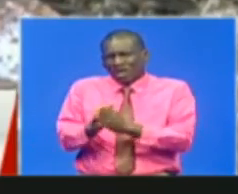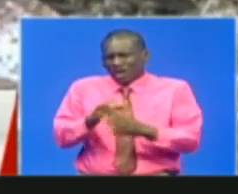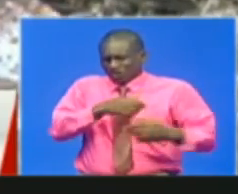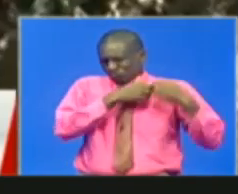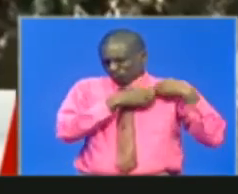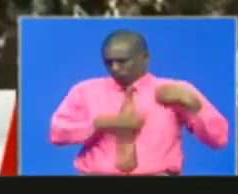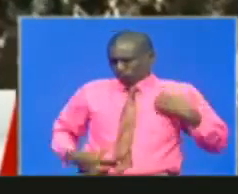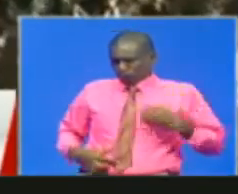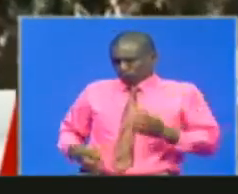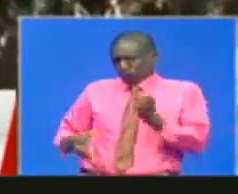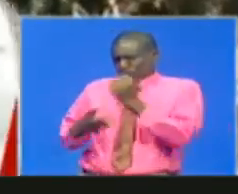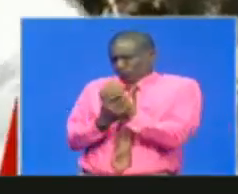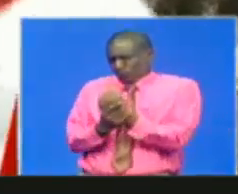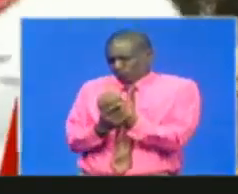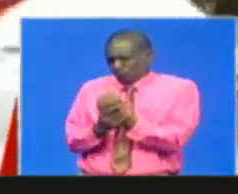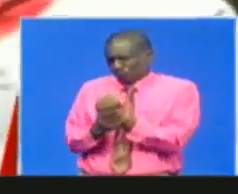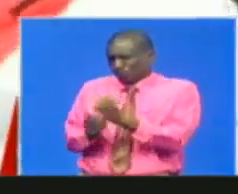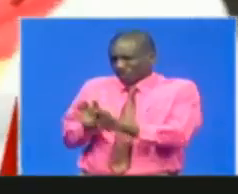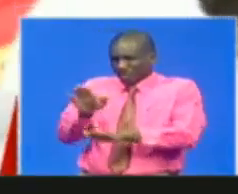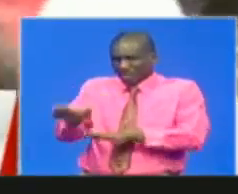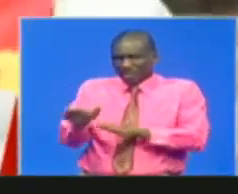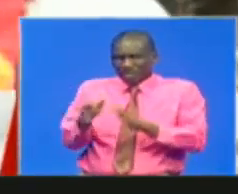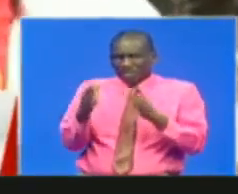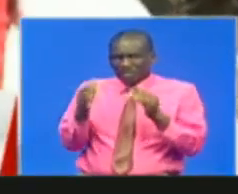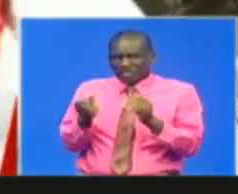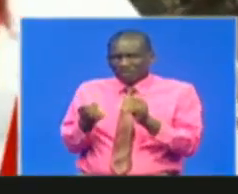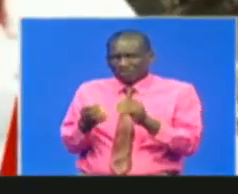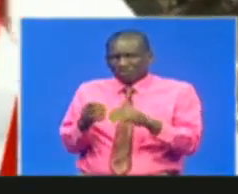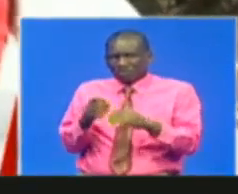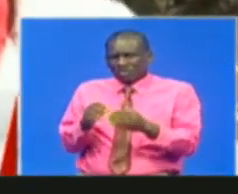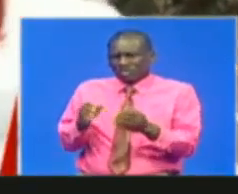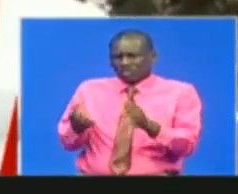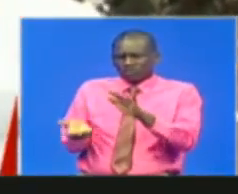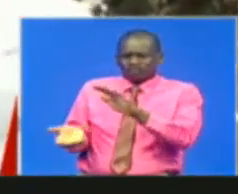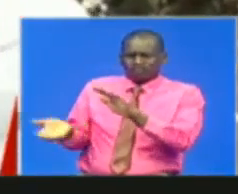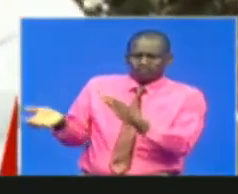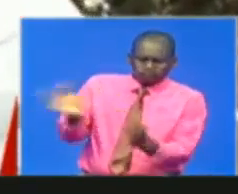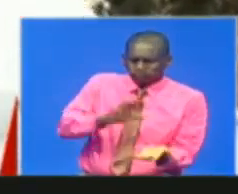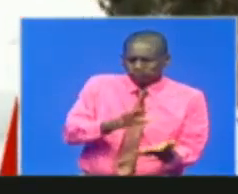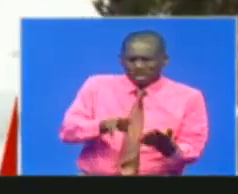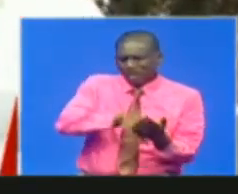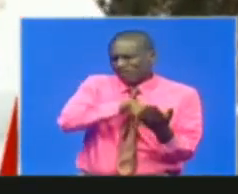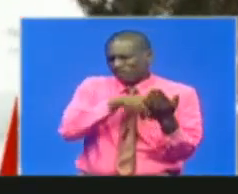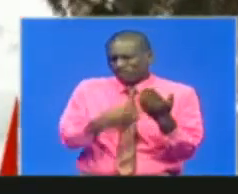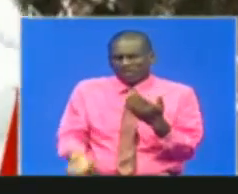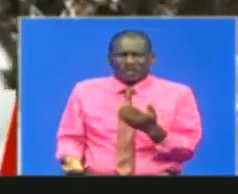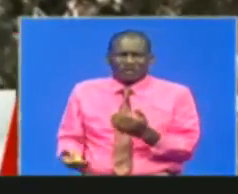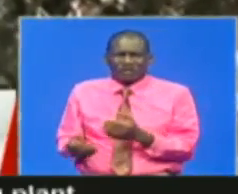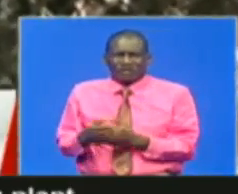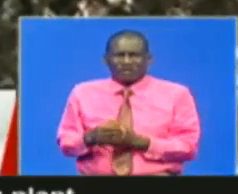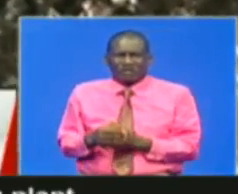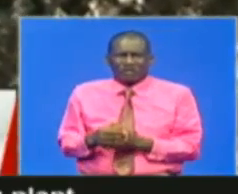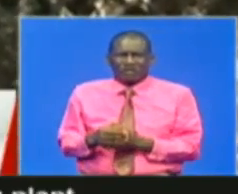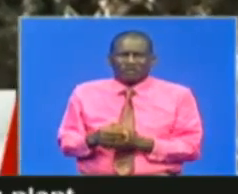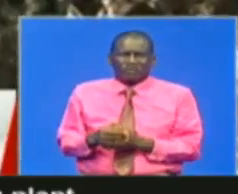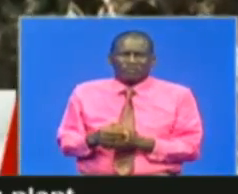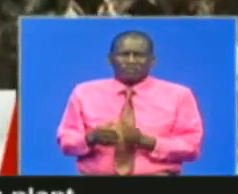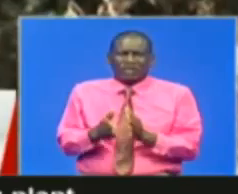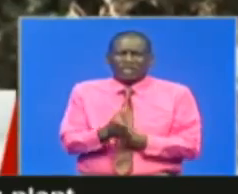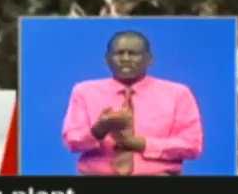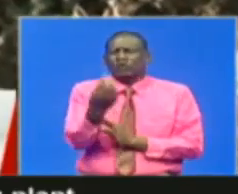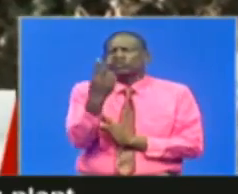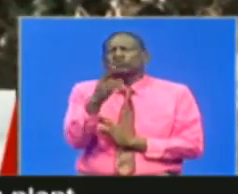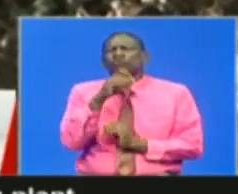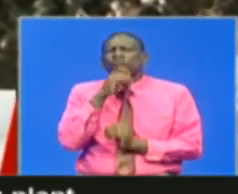Hiyo ndege saa ile ilianguka hivi ikampindua na mlai akagonga board akaanguka. akaanguka chini na walikuwa wanaume